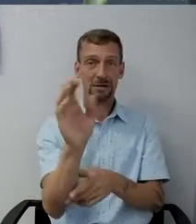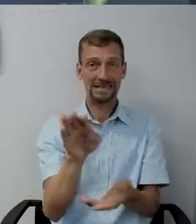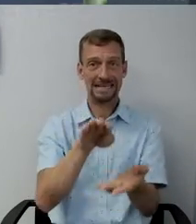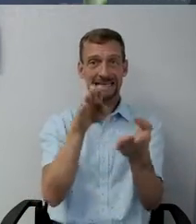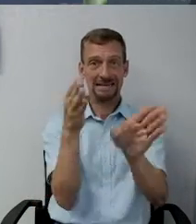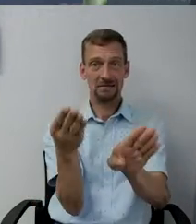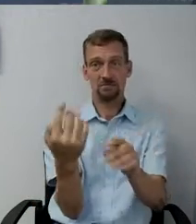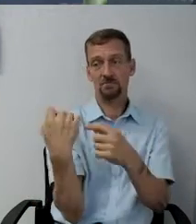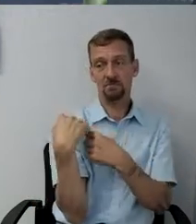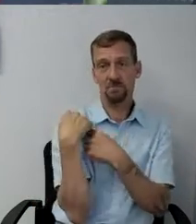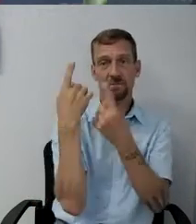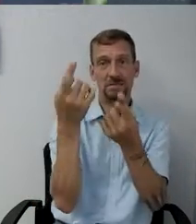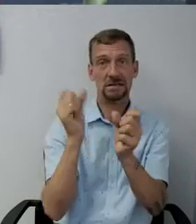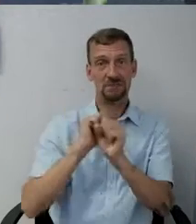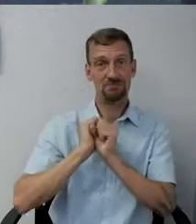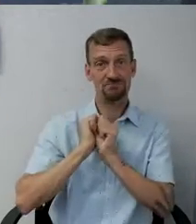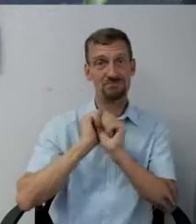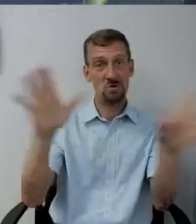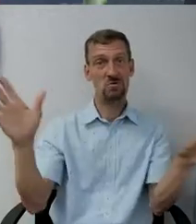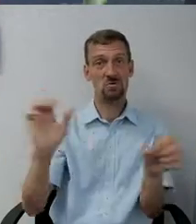the outbreak.